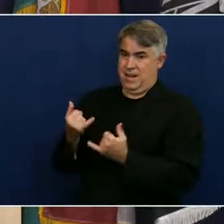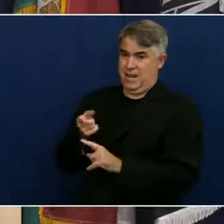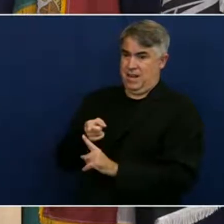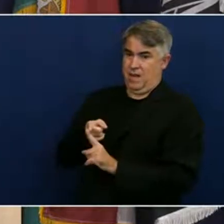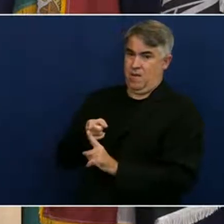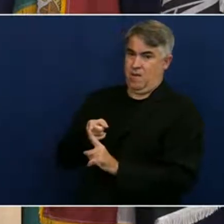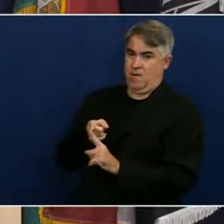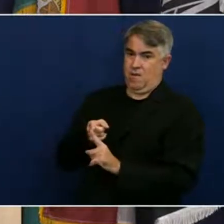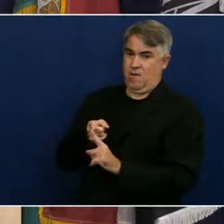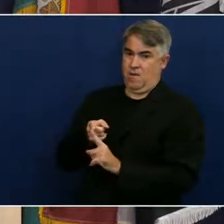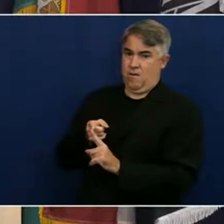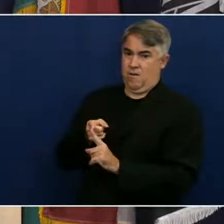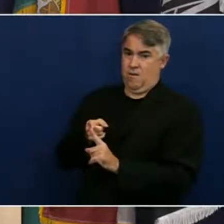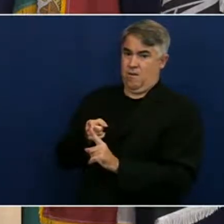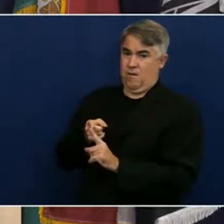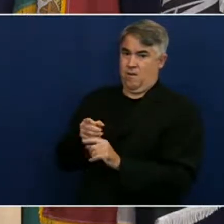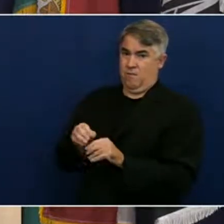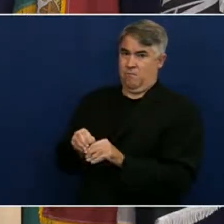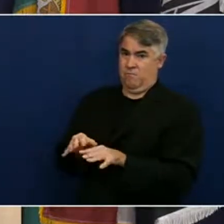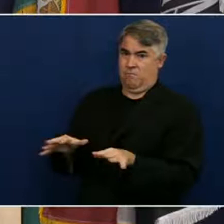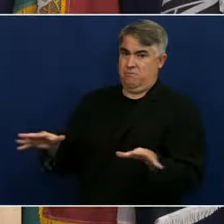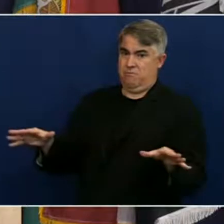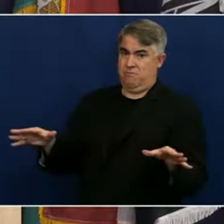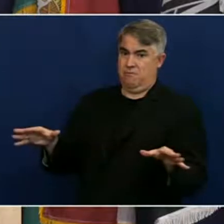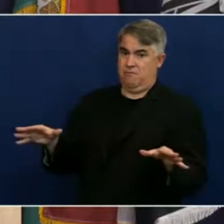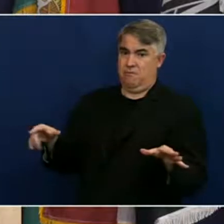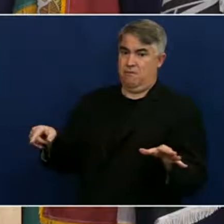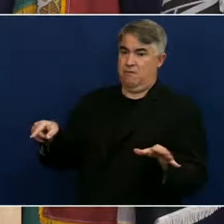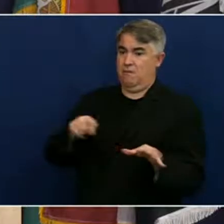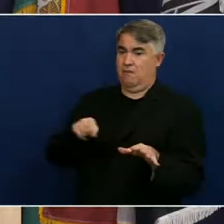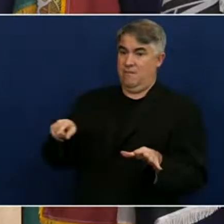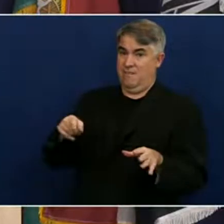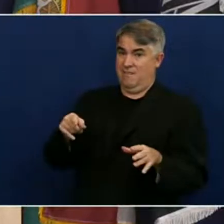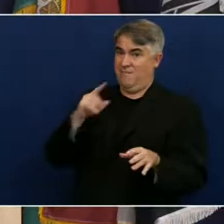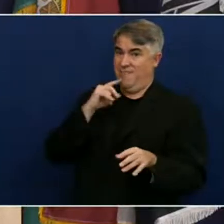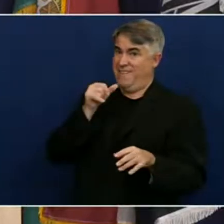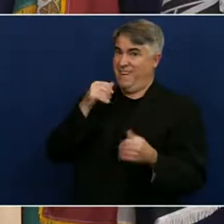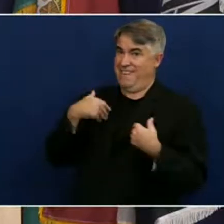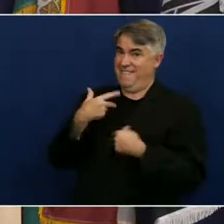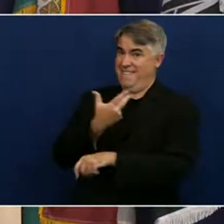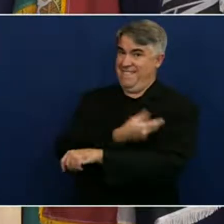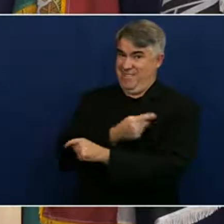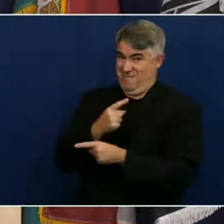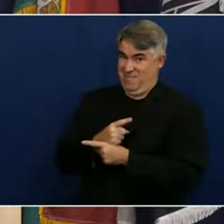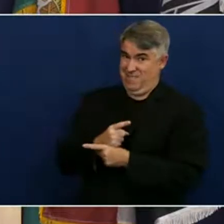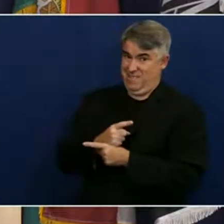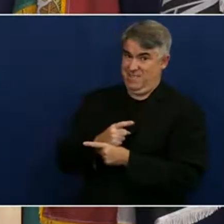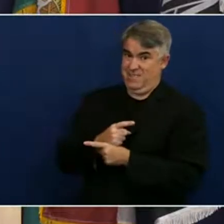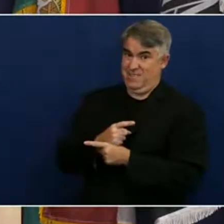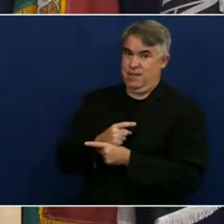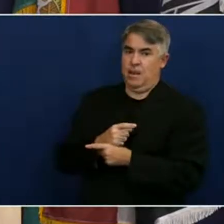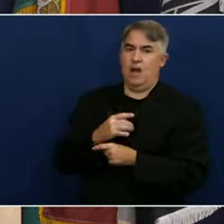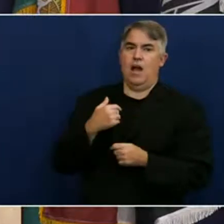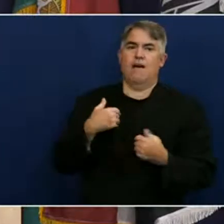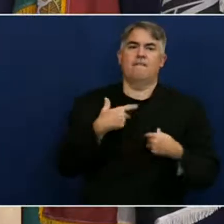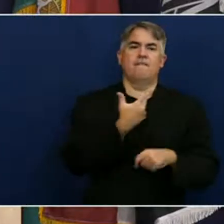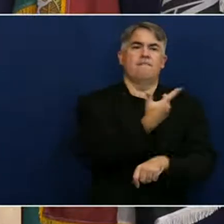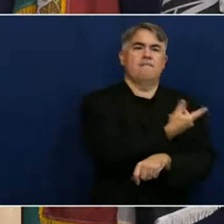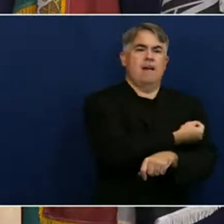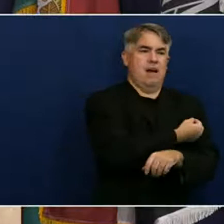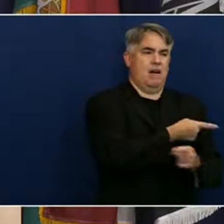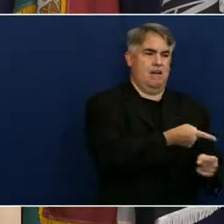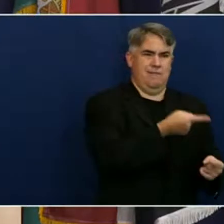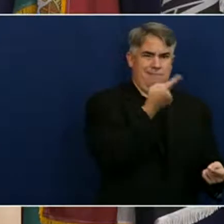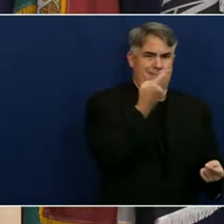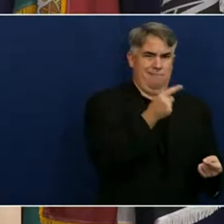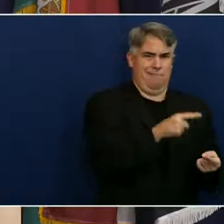that haven't been vaccinated as much to date. I think Supervisor Vargas said that cases among 18 and